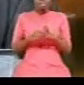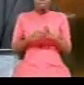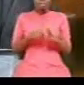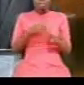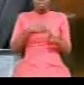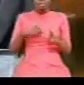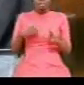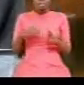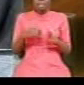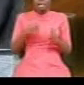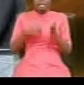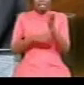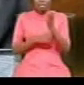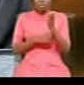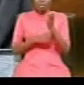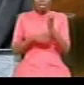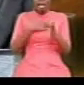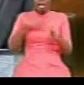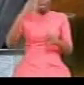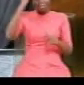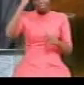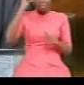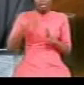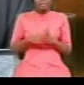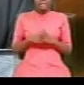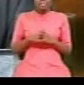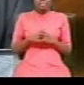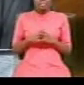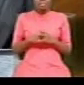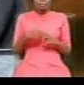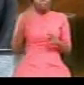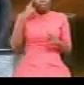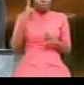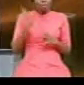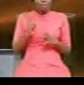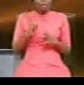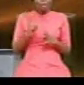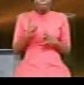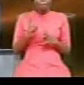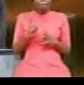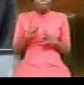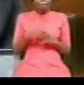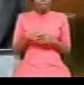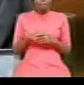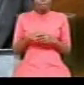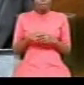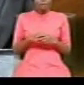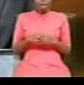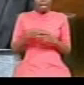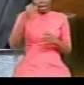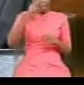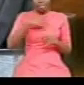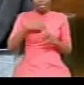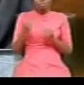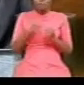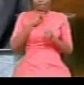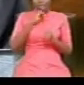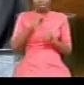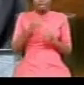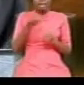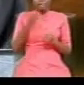sensual, devilish. For where envy and strife is, there